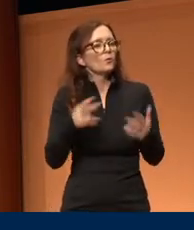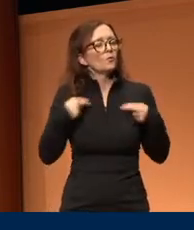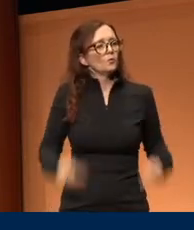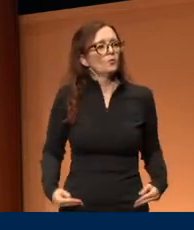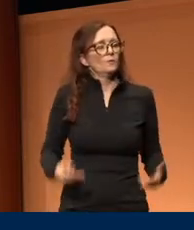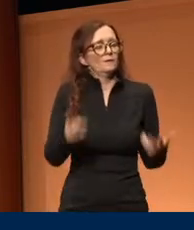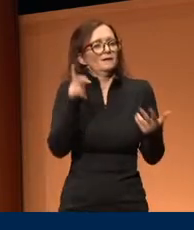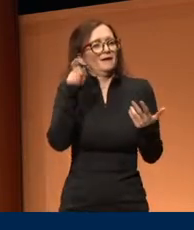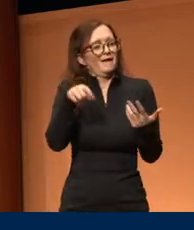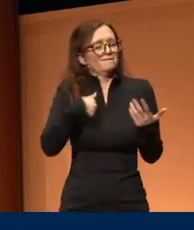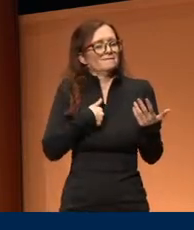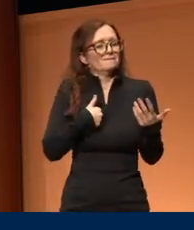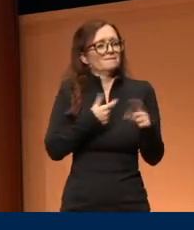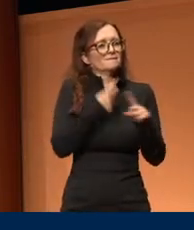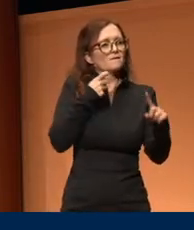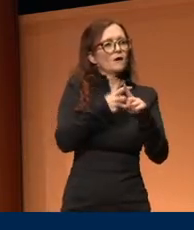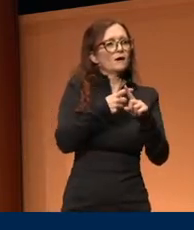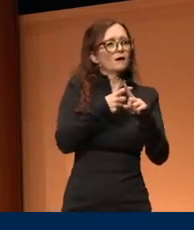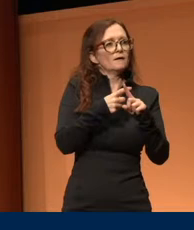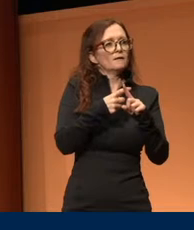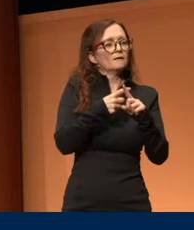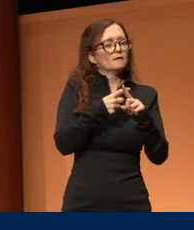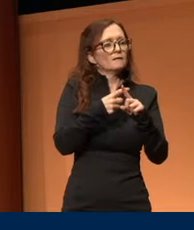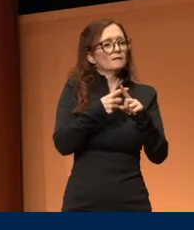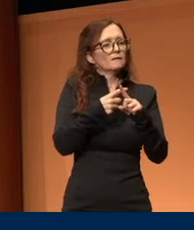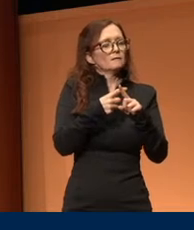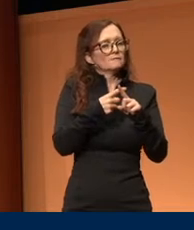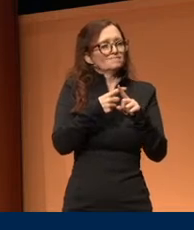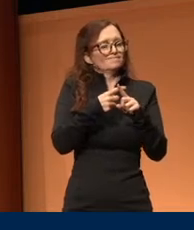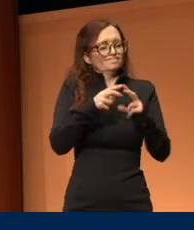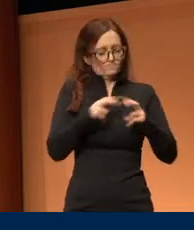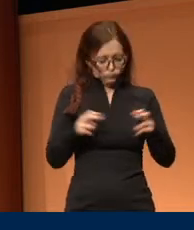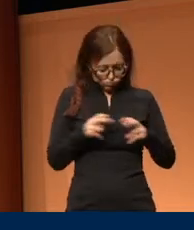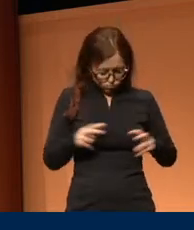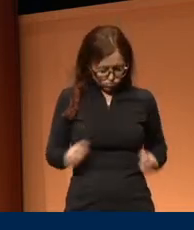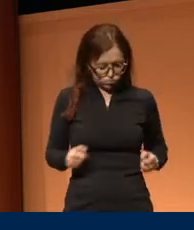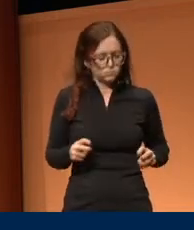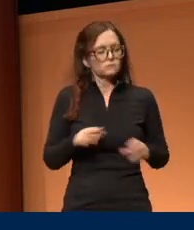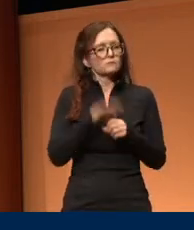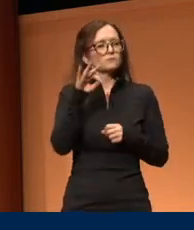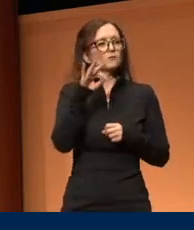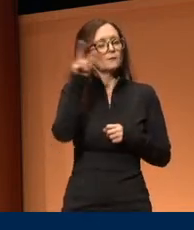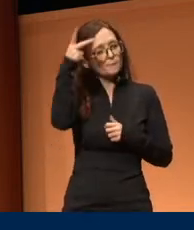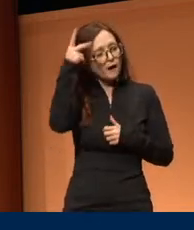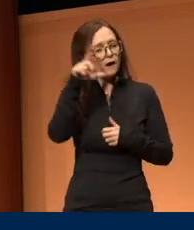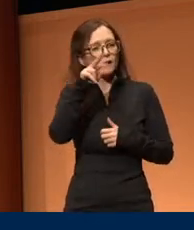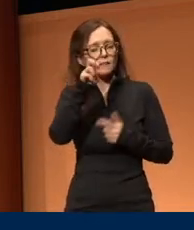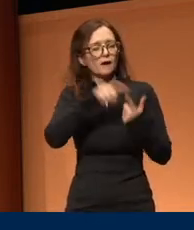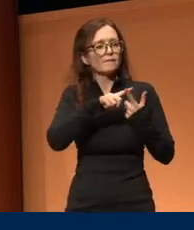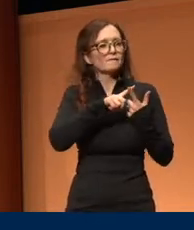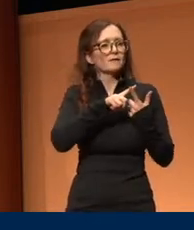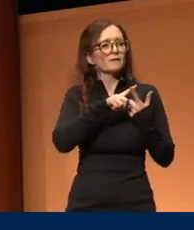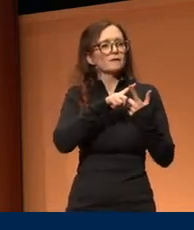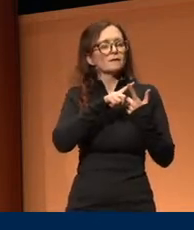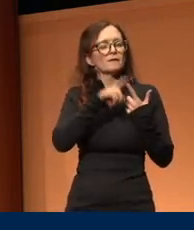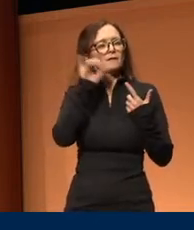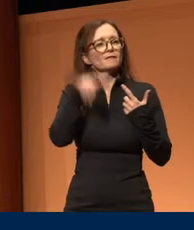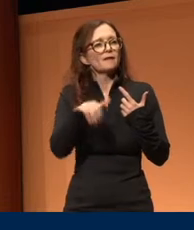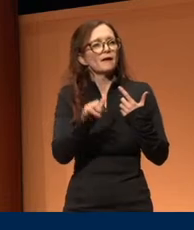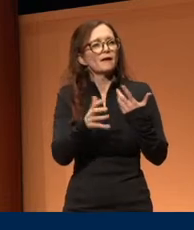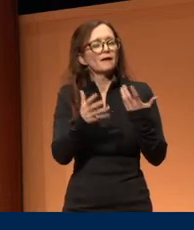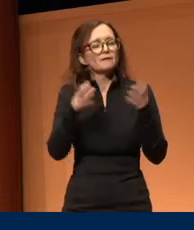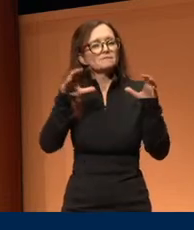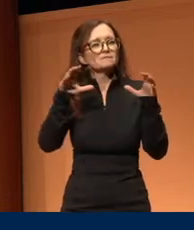must have from the bosoms of individual souls. A politics of love would consist of taking into account and